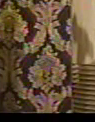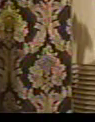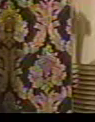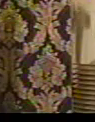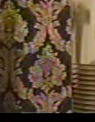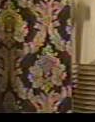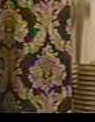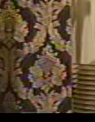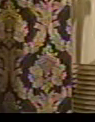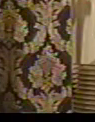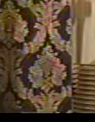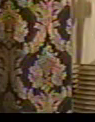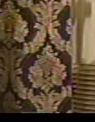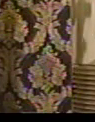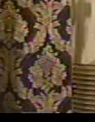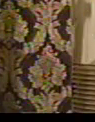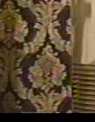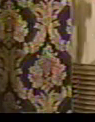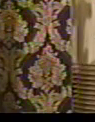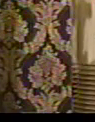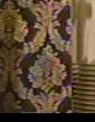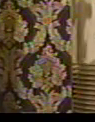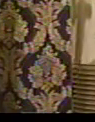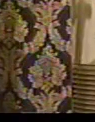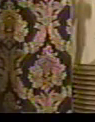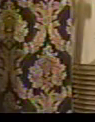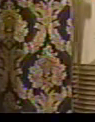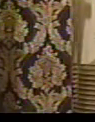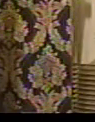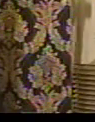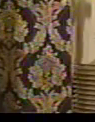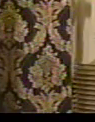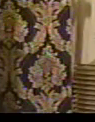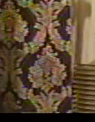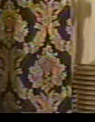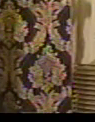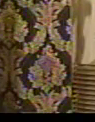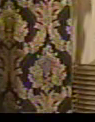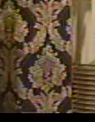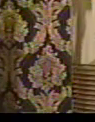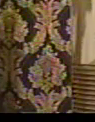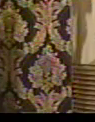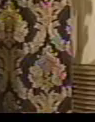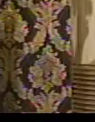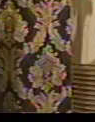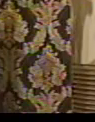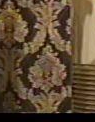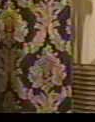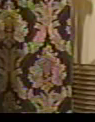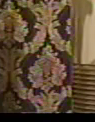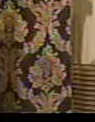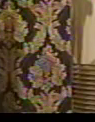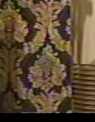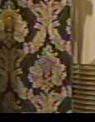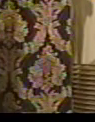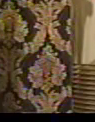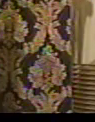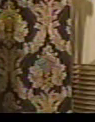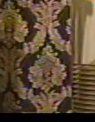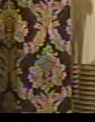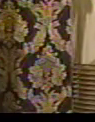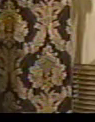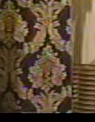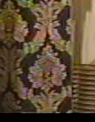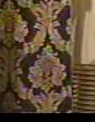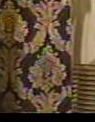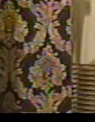life. I'm so glad you came to save us. Oh, you came from